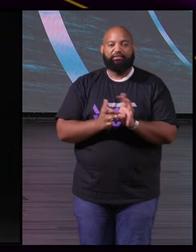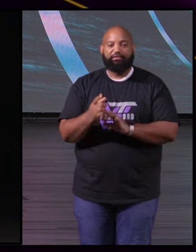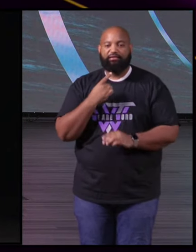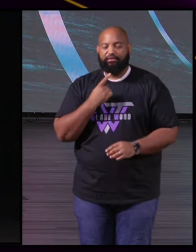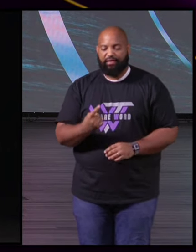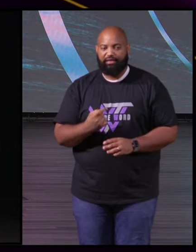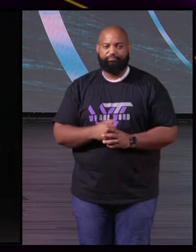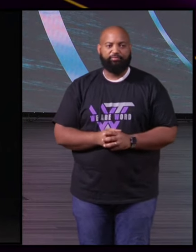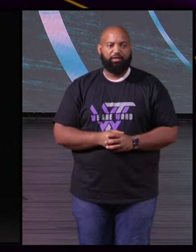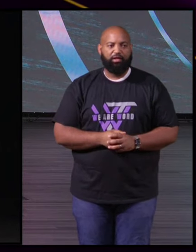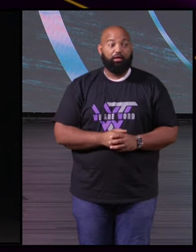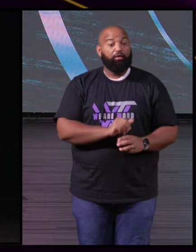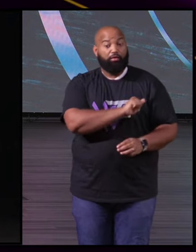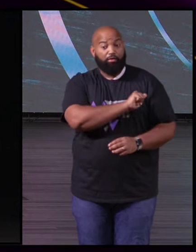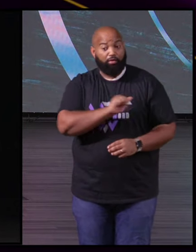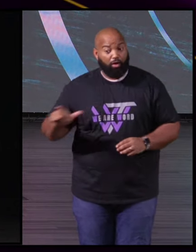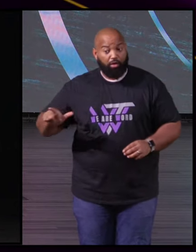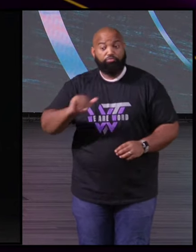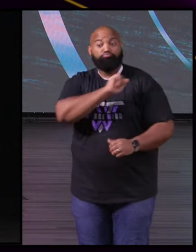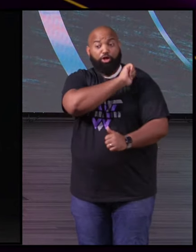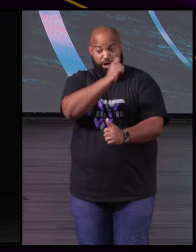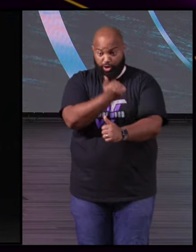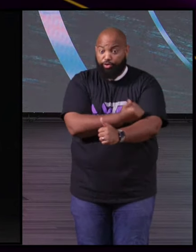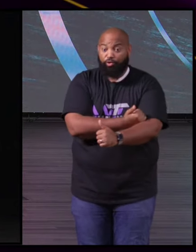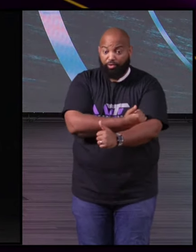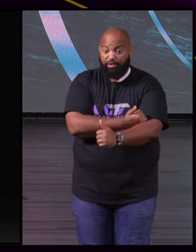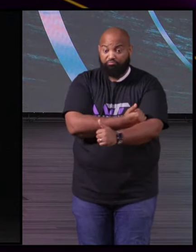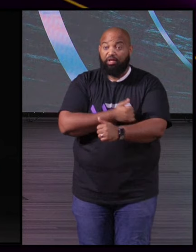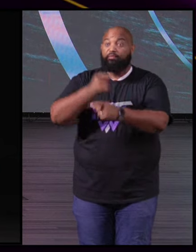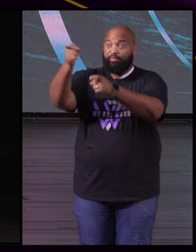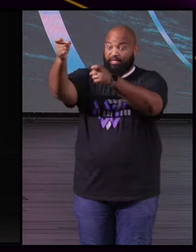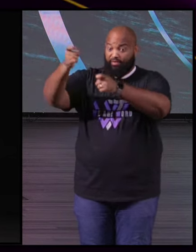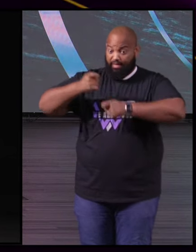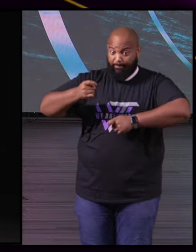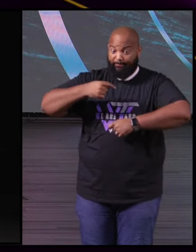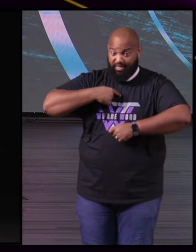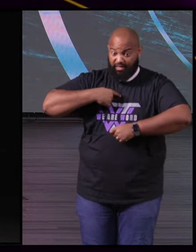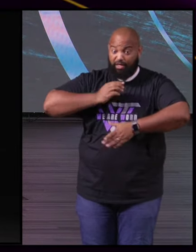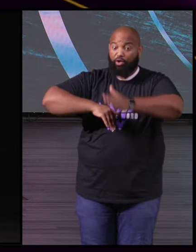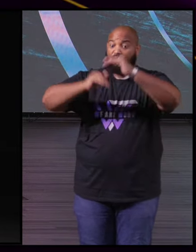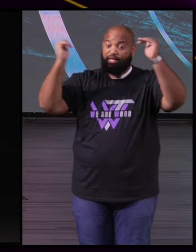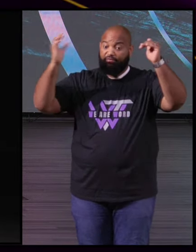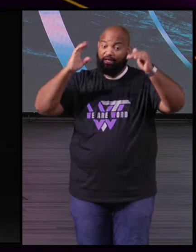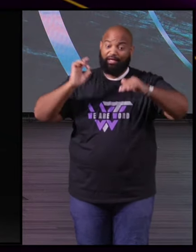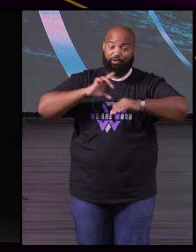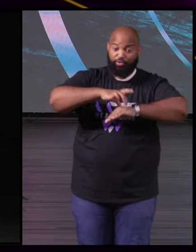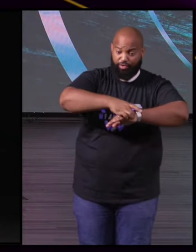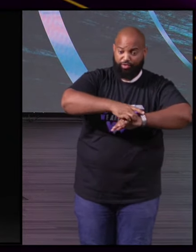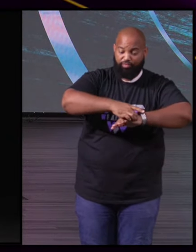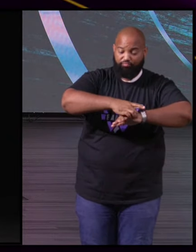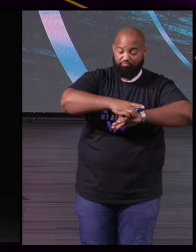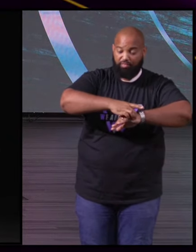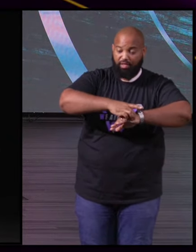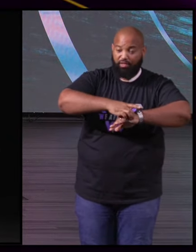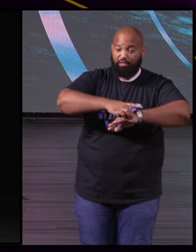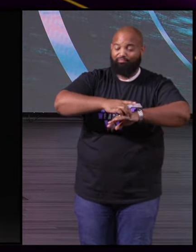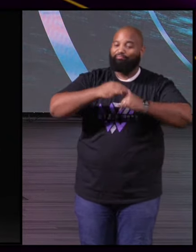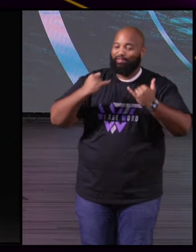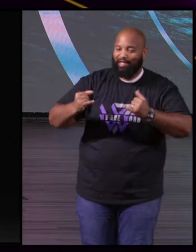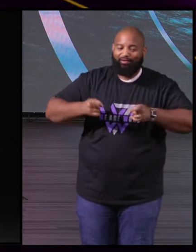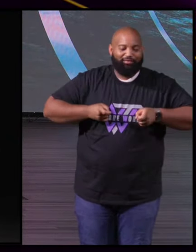them, saying, "All authority has been given to me in heaven and on earth.